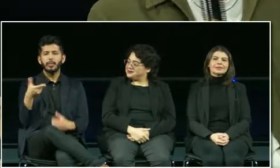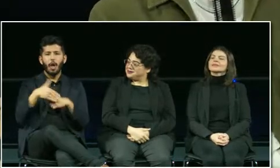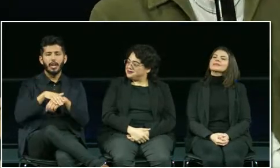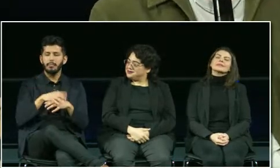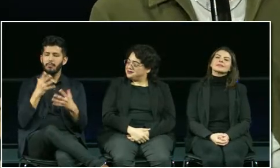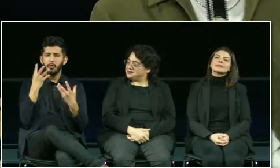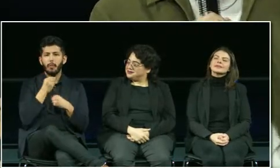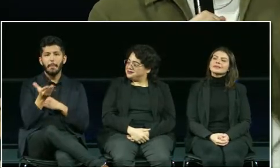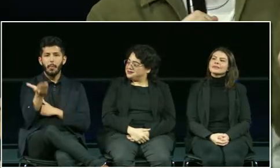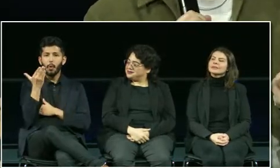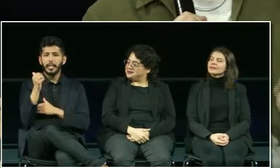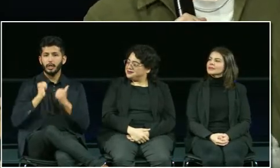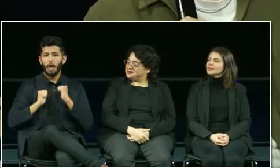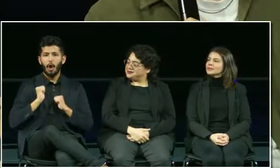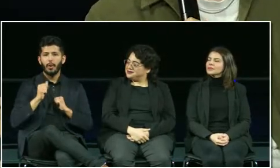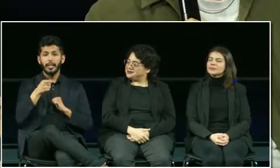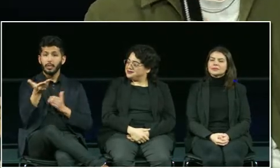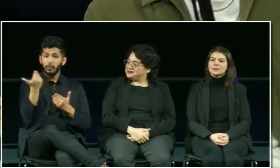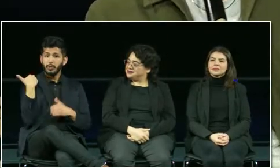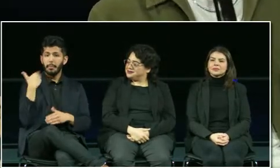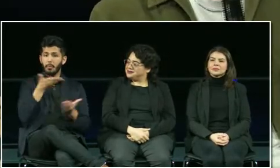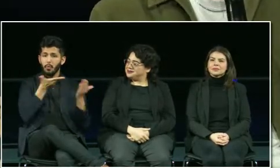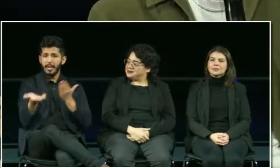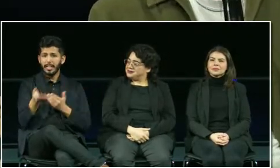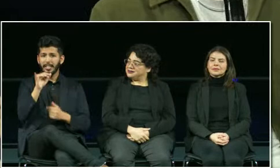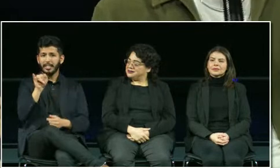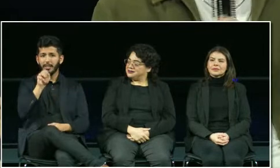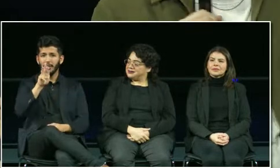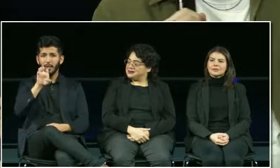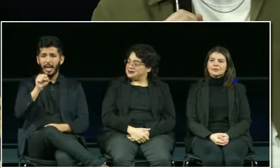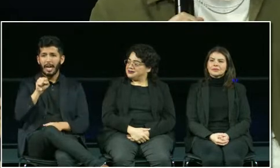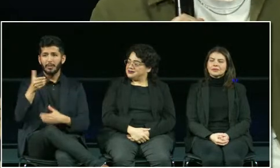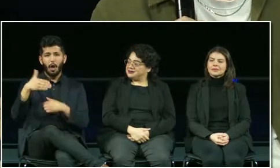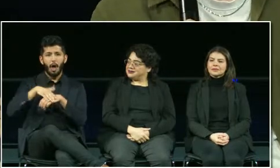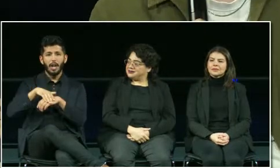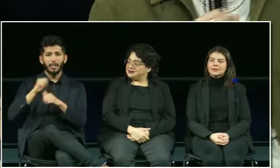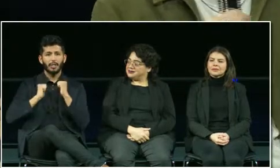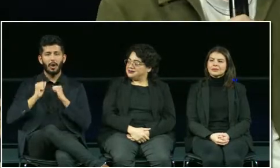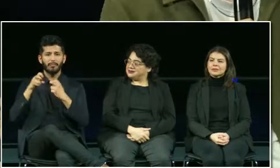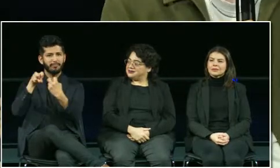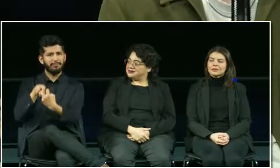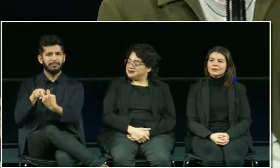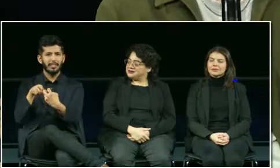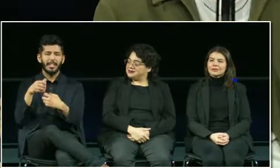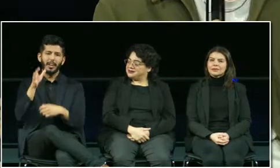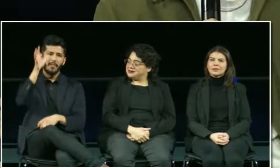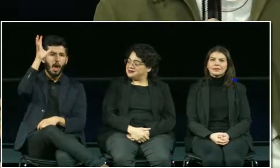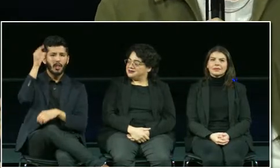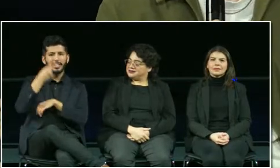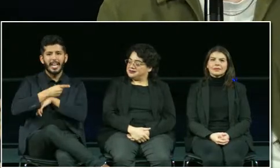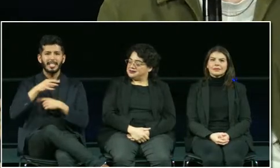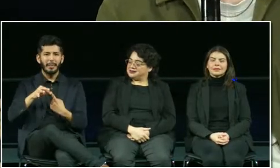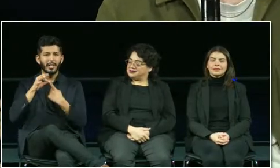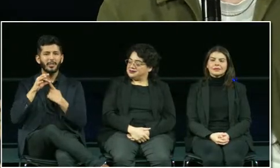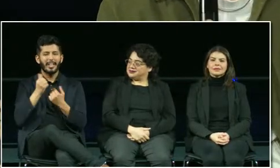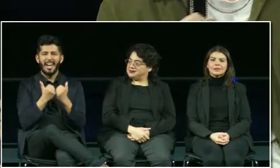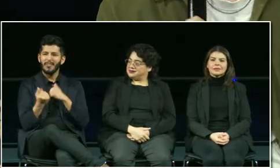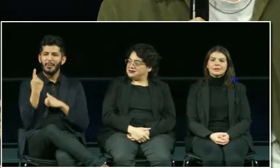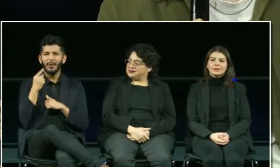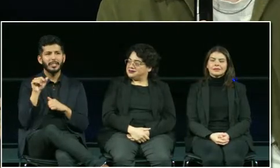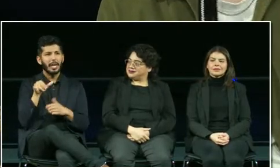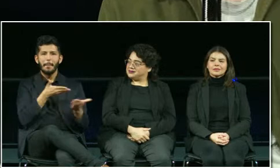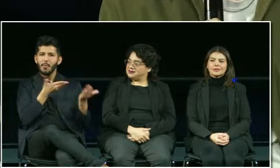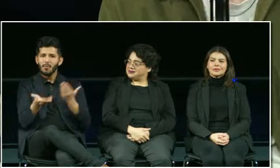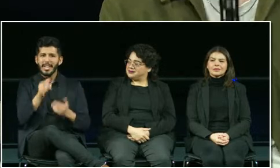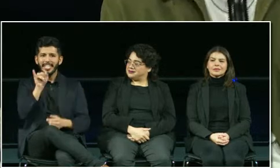show, and he used to bring James on the show, maybe on like a Father's Day kind of special or Christmas Day thing. And everybody was like, bring